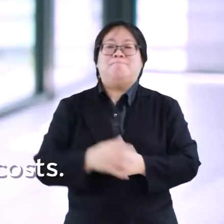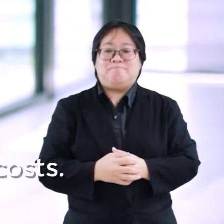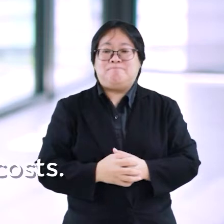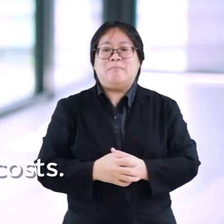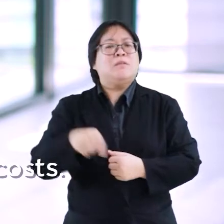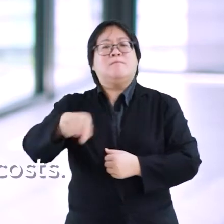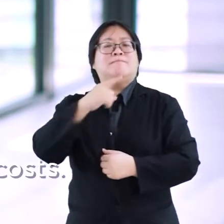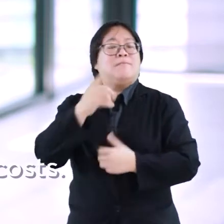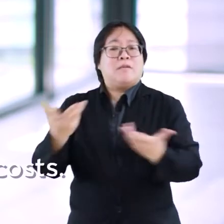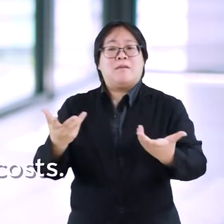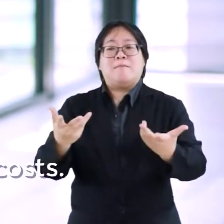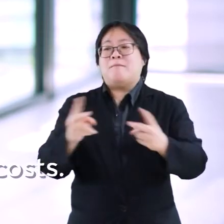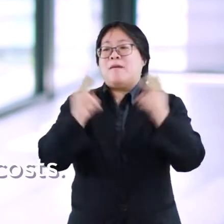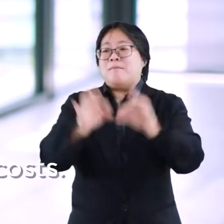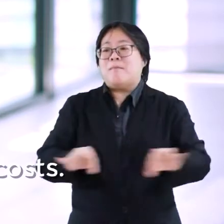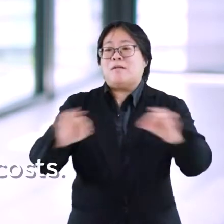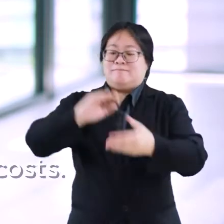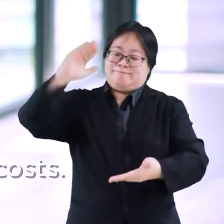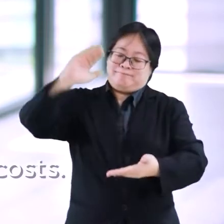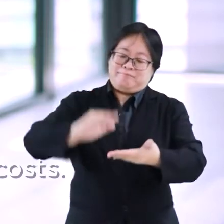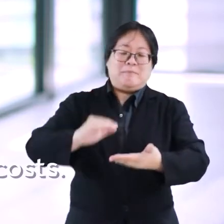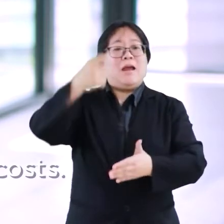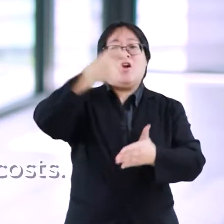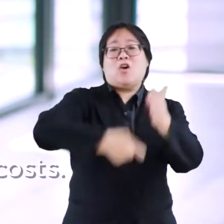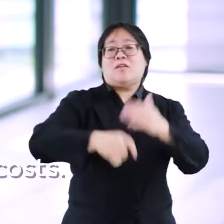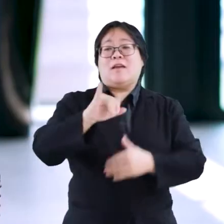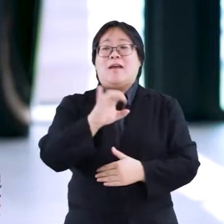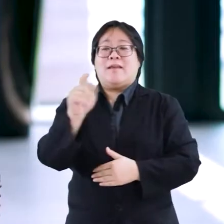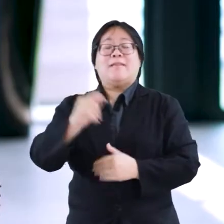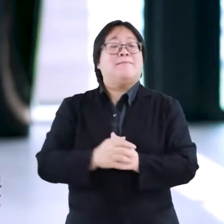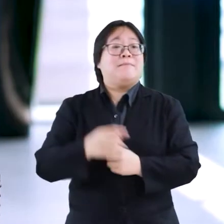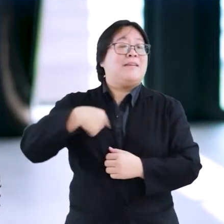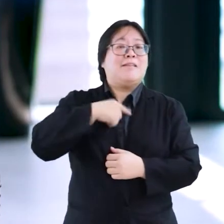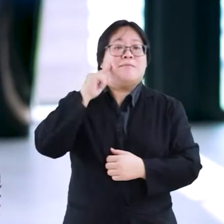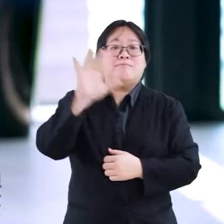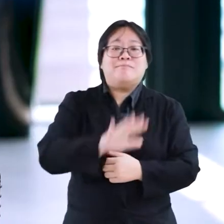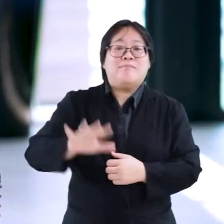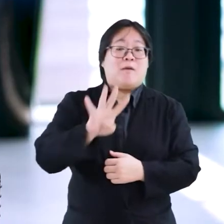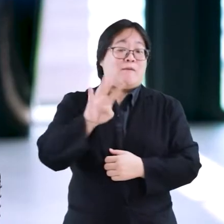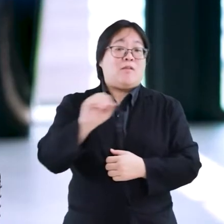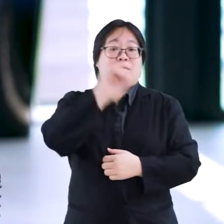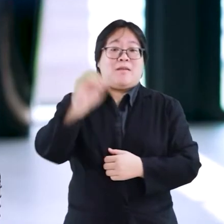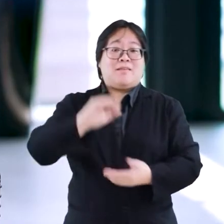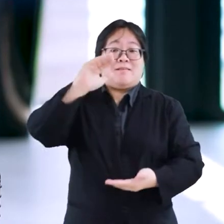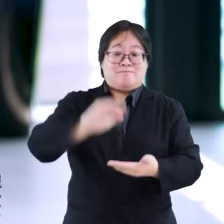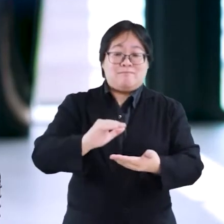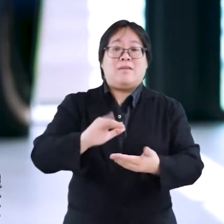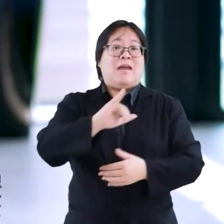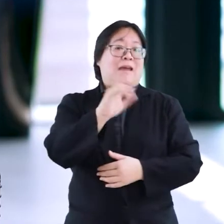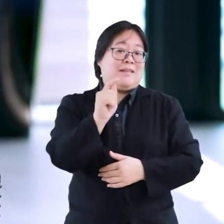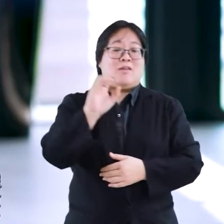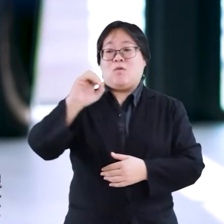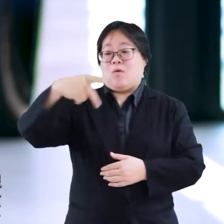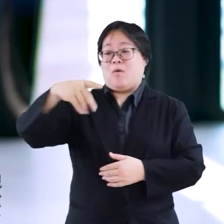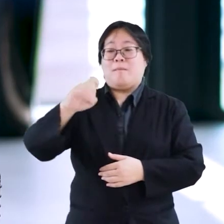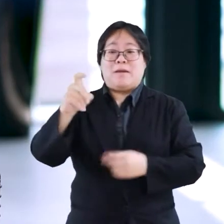has resulted in a very significant reduction in IT costs. We estimate around 40% reduction in